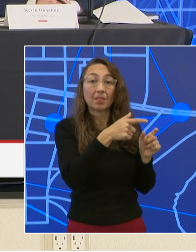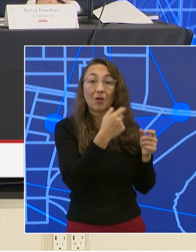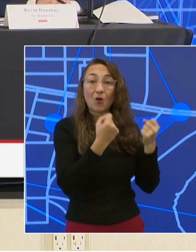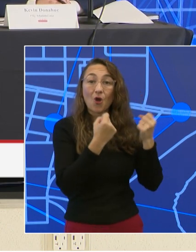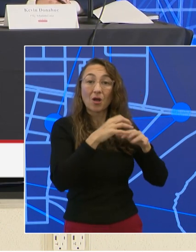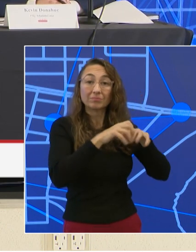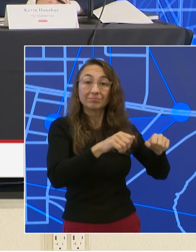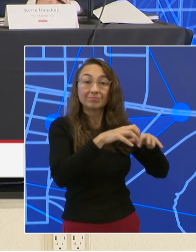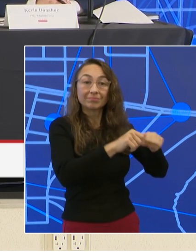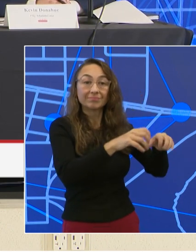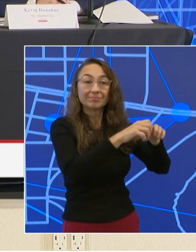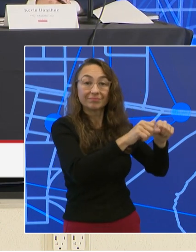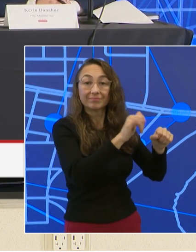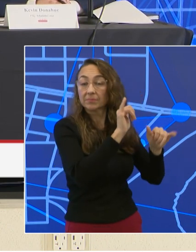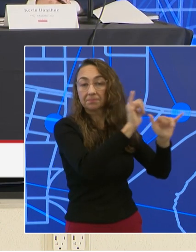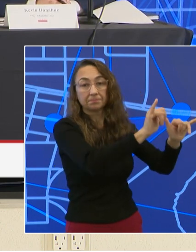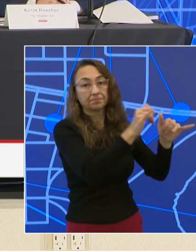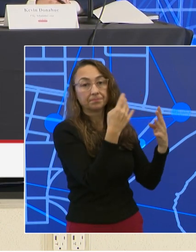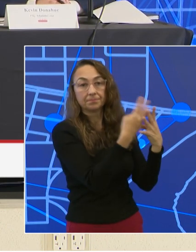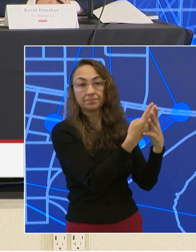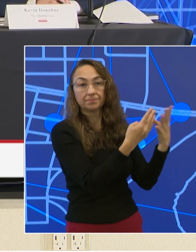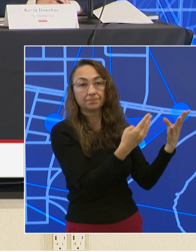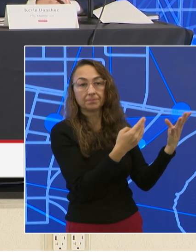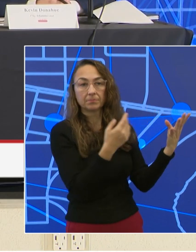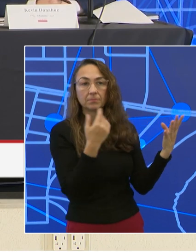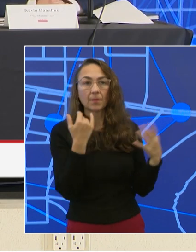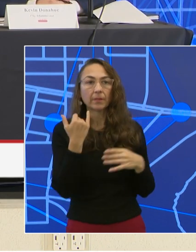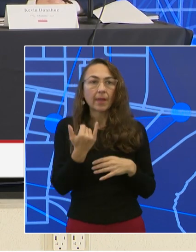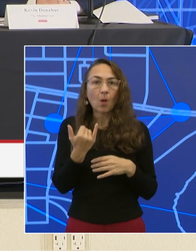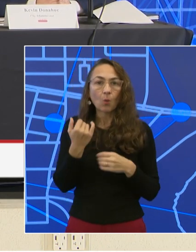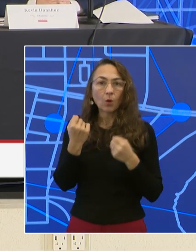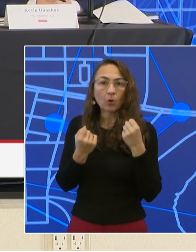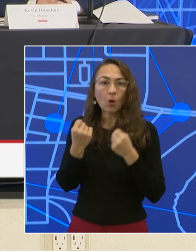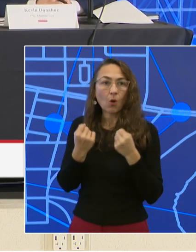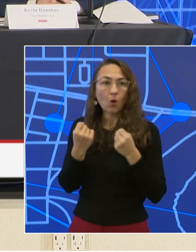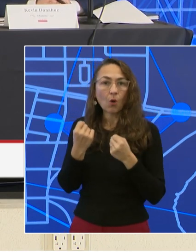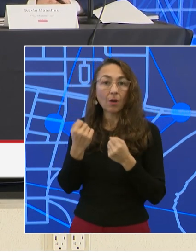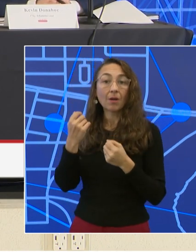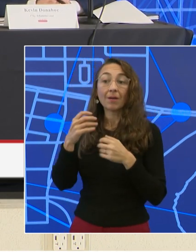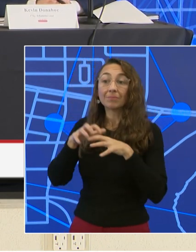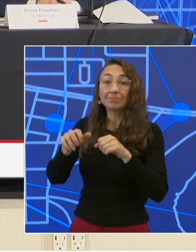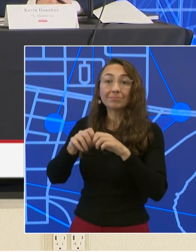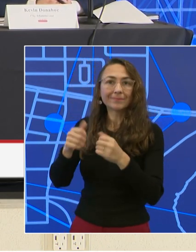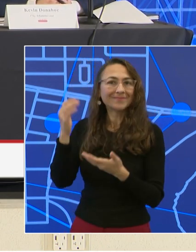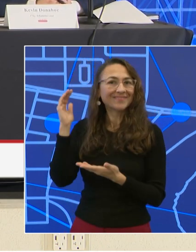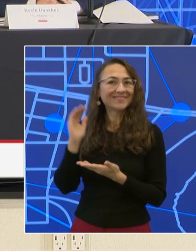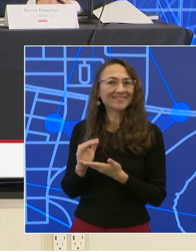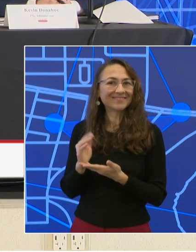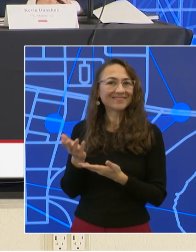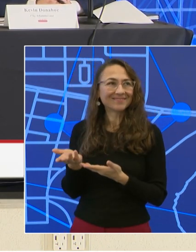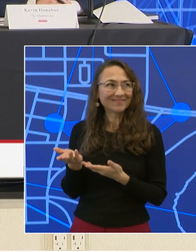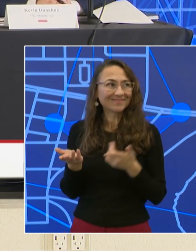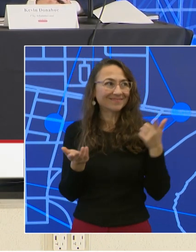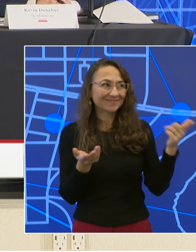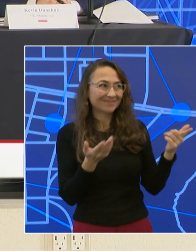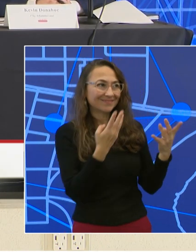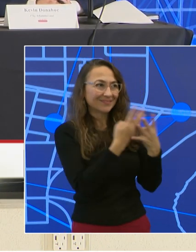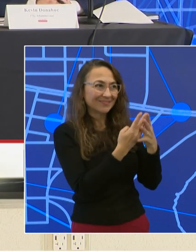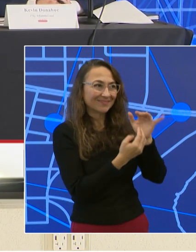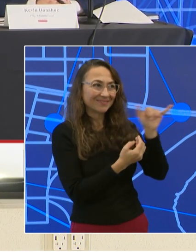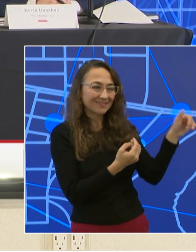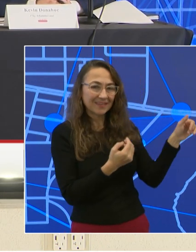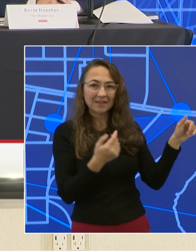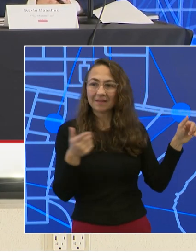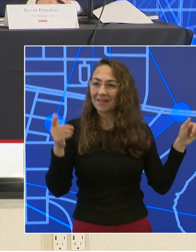what? Carjackings are down almost 50%. So I just want to look at our most immediate experience and